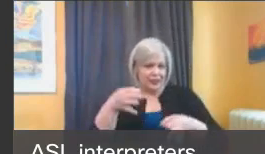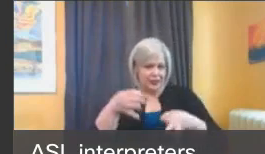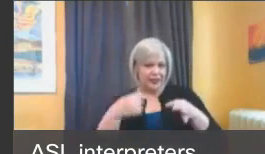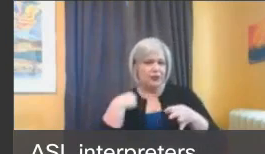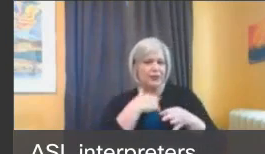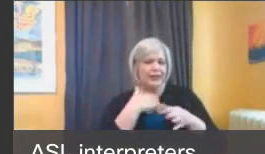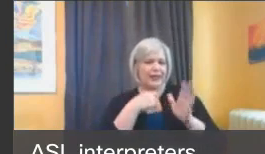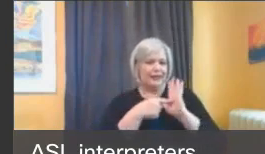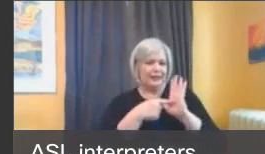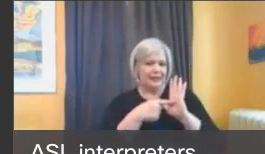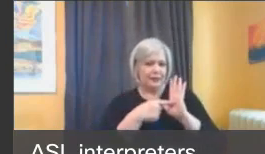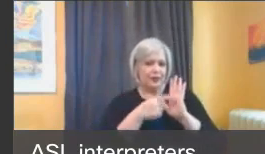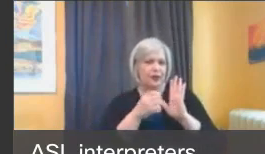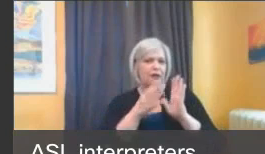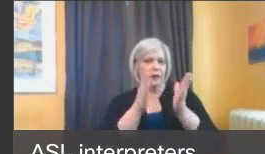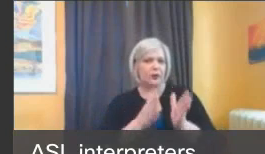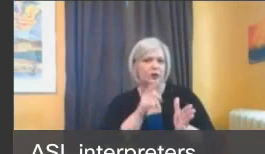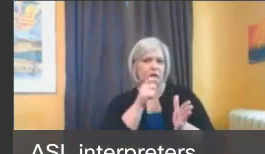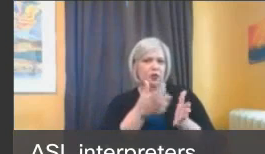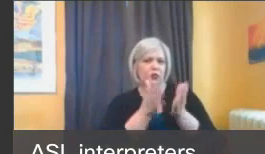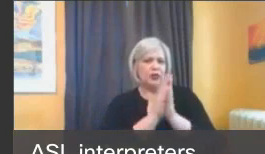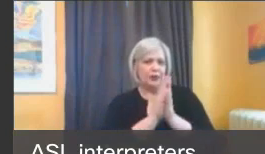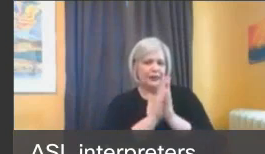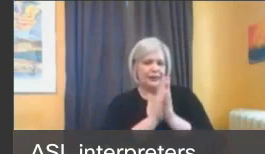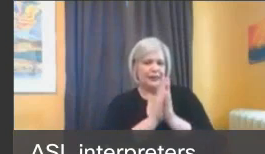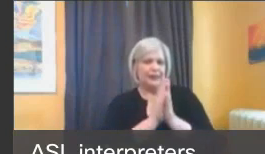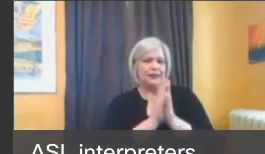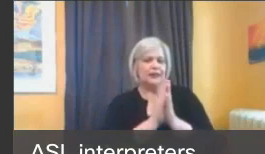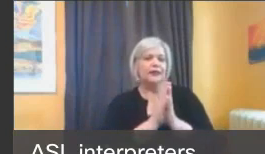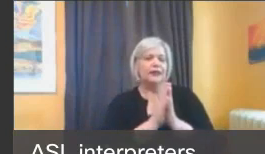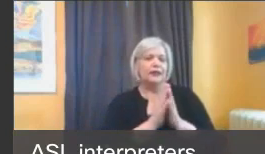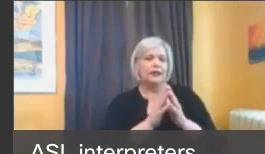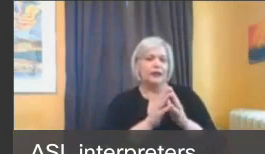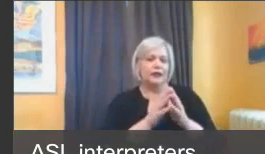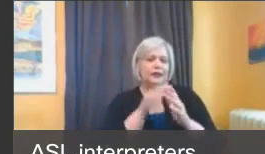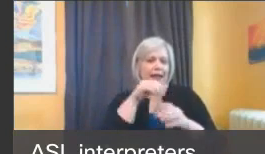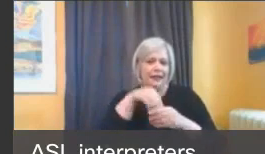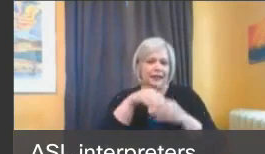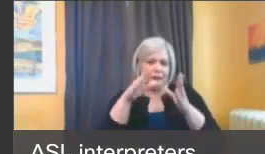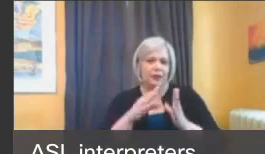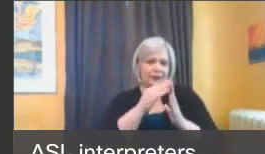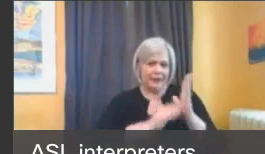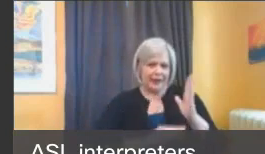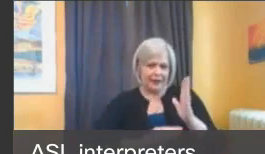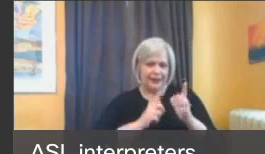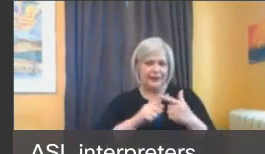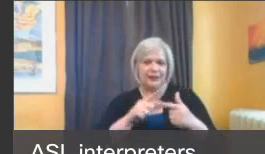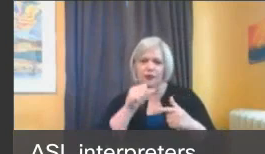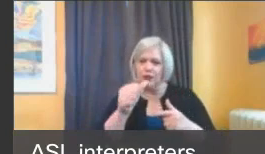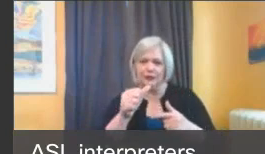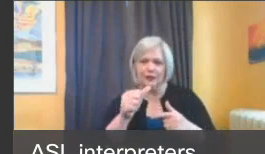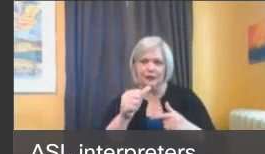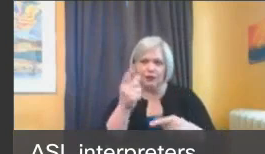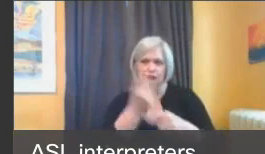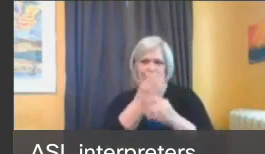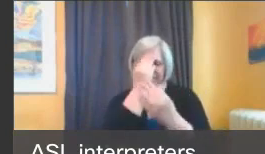of someone who had requested an absentee ballot, and it turned out that you didn't have the right information. It wasn't an example